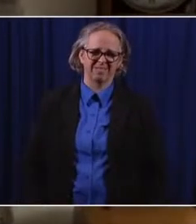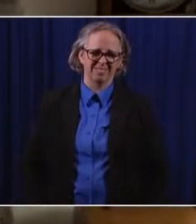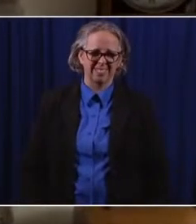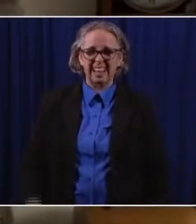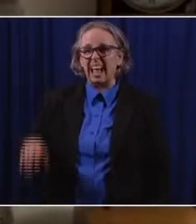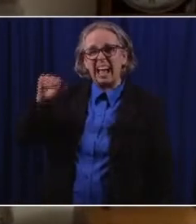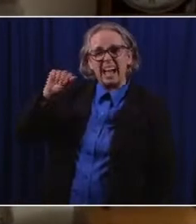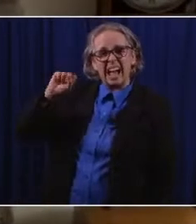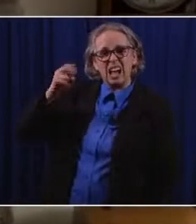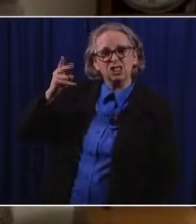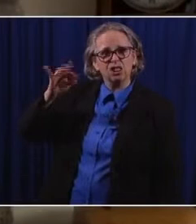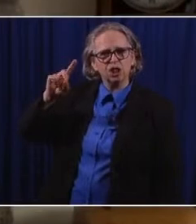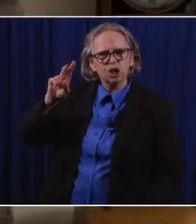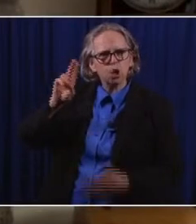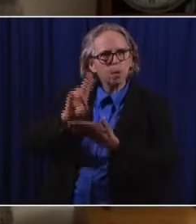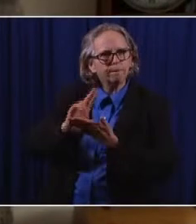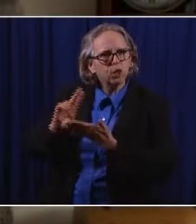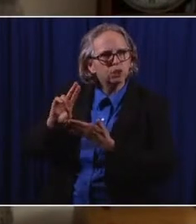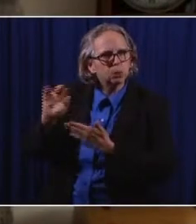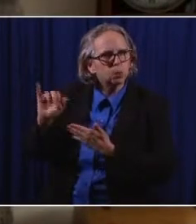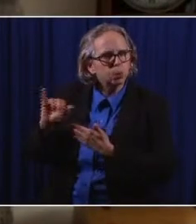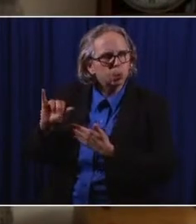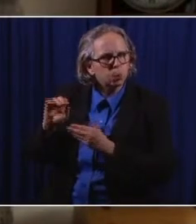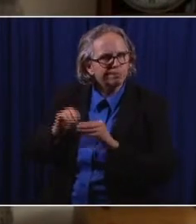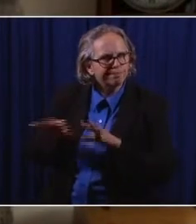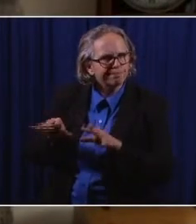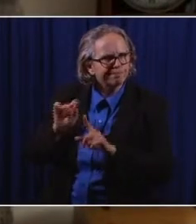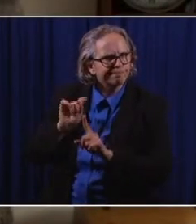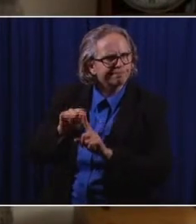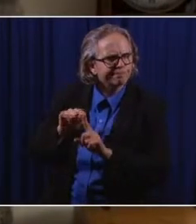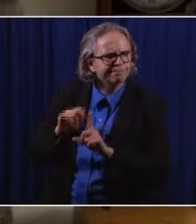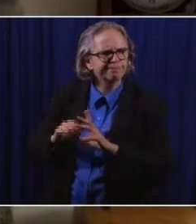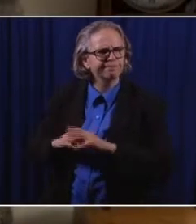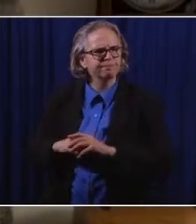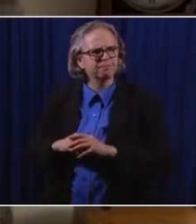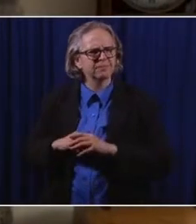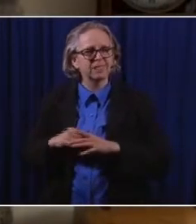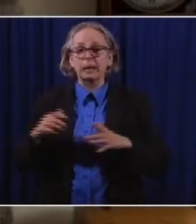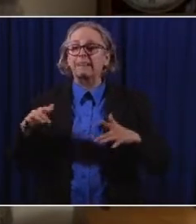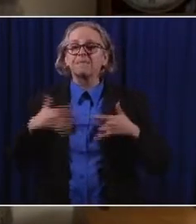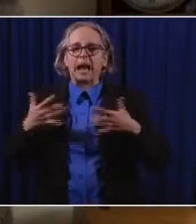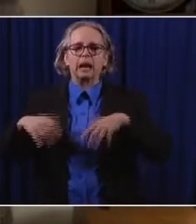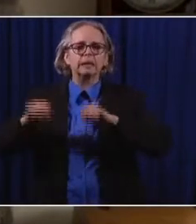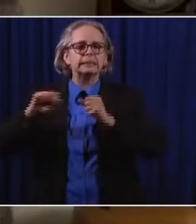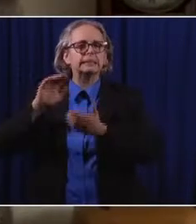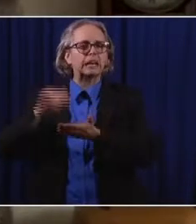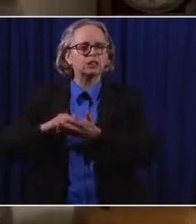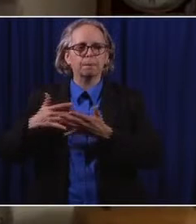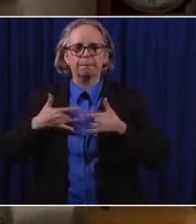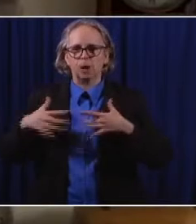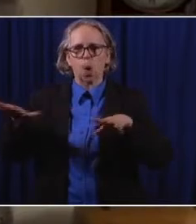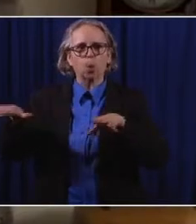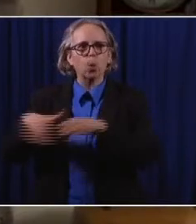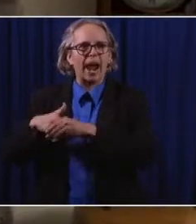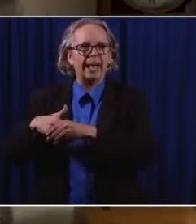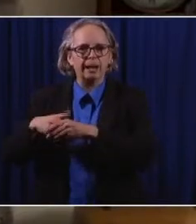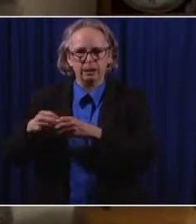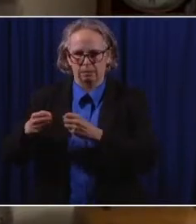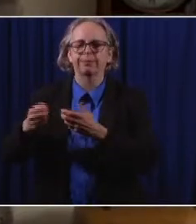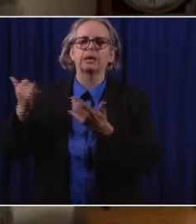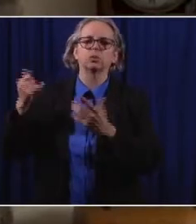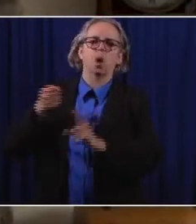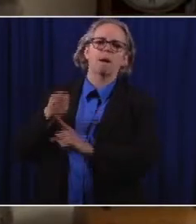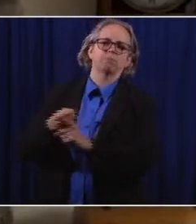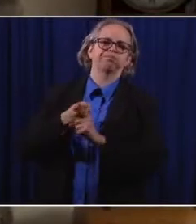There are also outbreaks associated in an event center where a wedding was held, a workplace, and social gatherings. The health department officials report